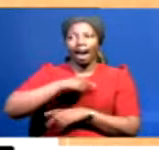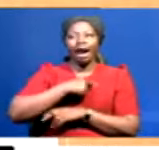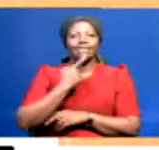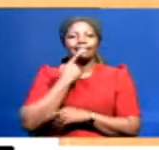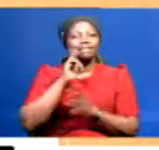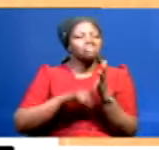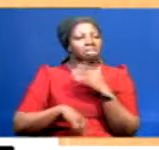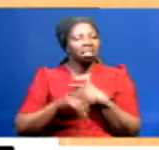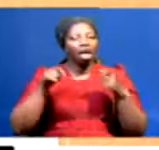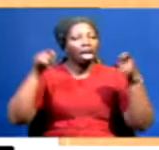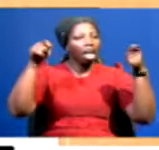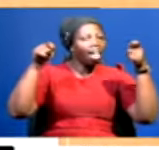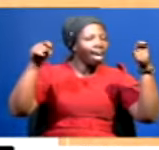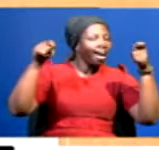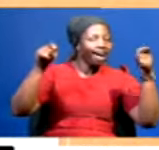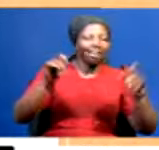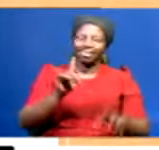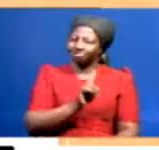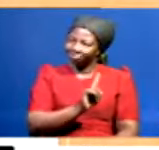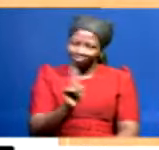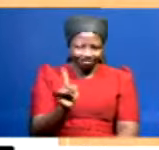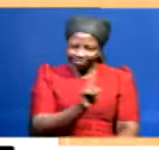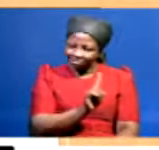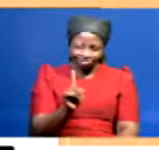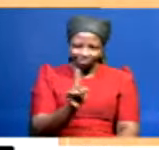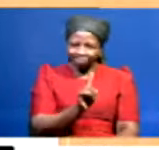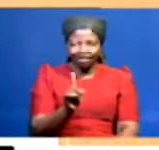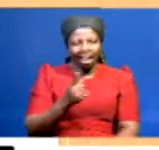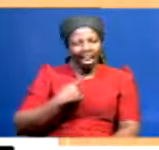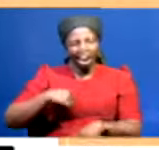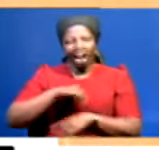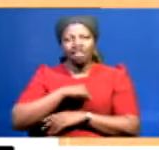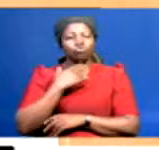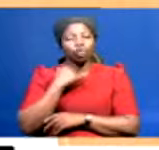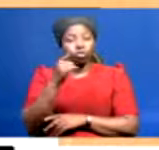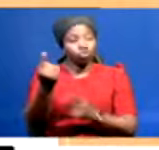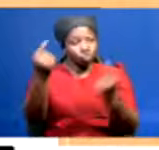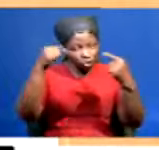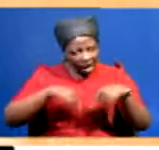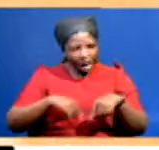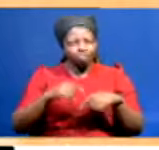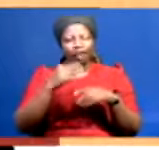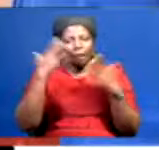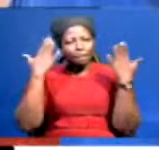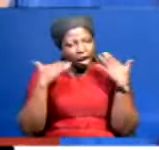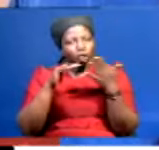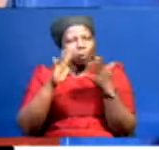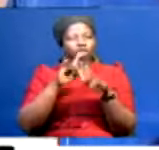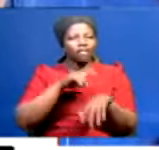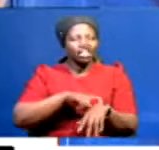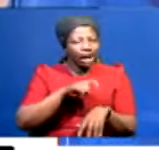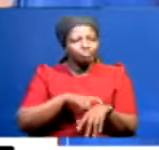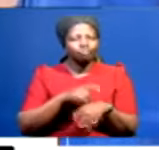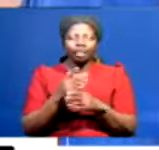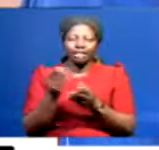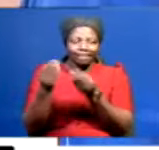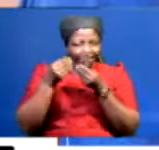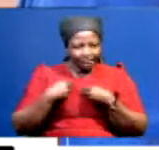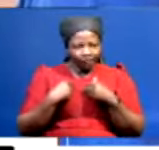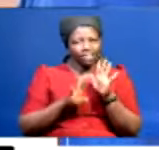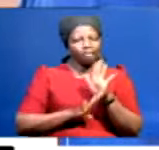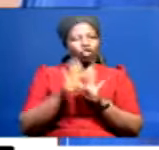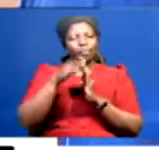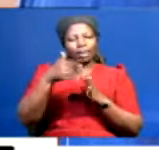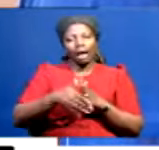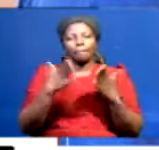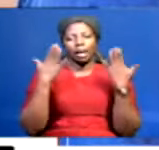kichwa, atuendi kwa barabara kuandamana, tunataka ukuja mara nyingi utuletee maendeleo hapa Meru. Leaders accompanying the head of